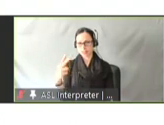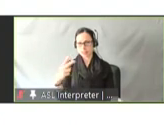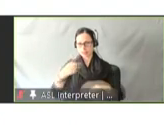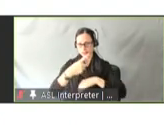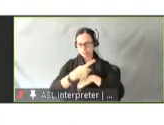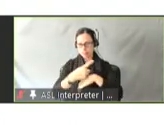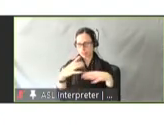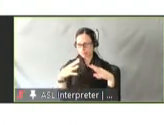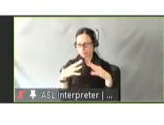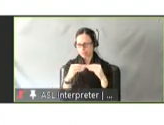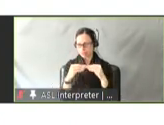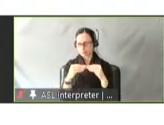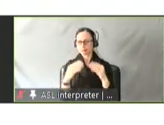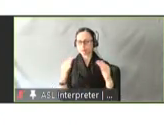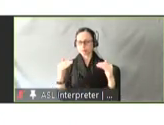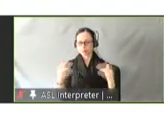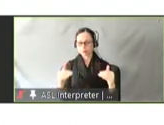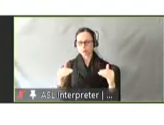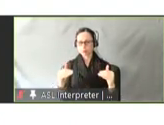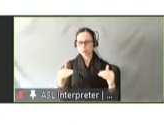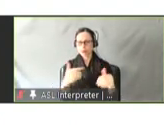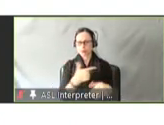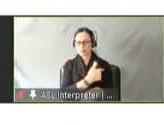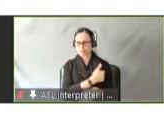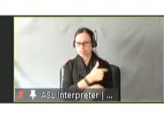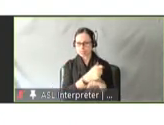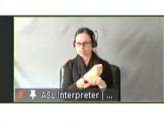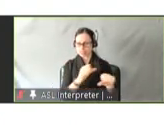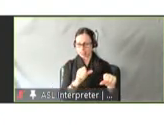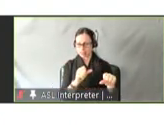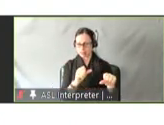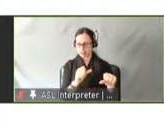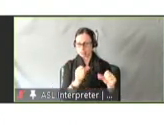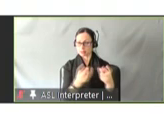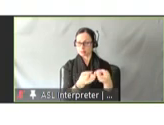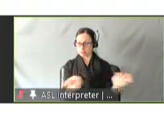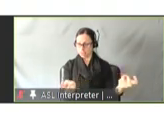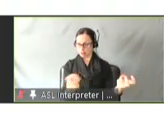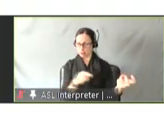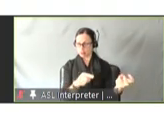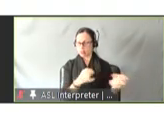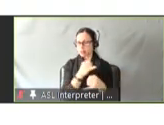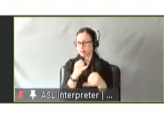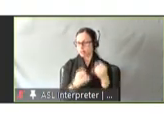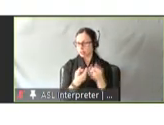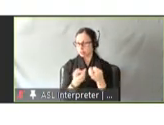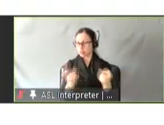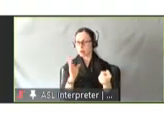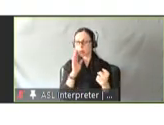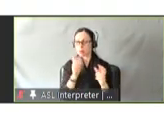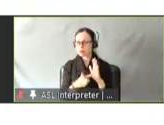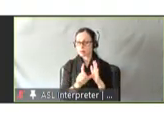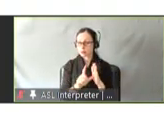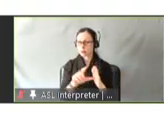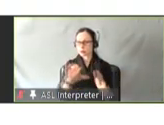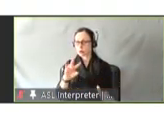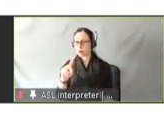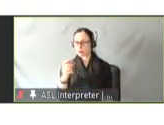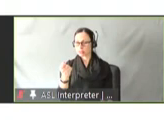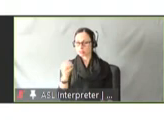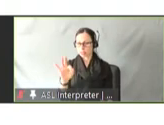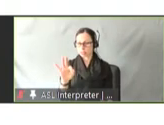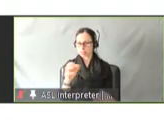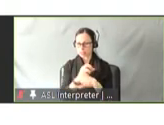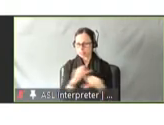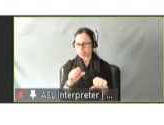panel is entitled Vaccine Safety. In this final panel for today, we'll review the COVID-19 vaccine safety data and